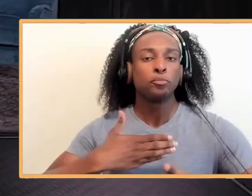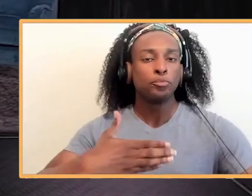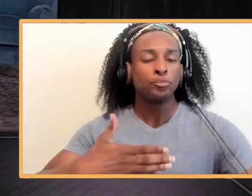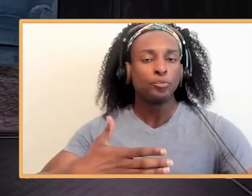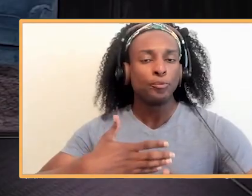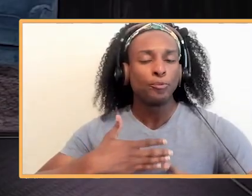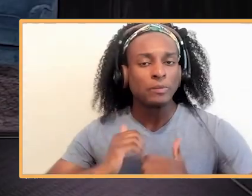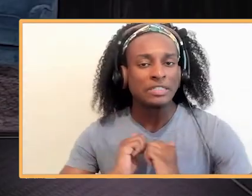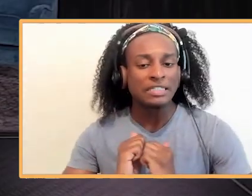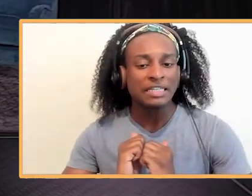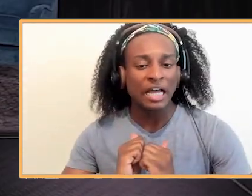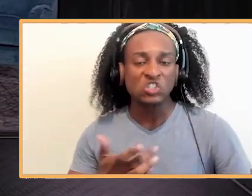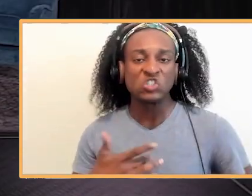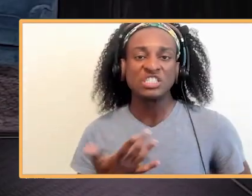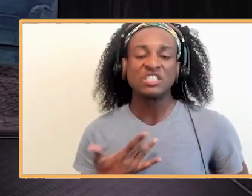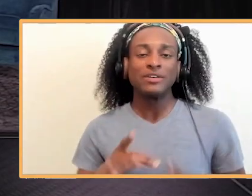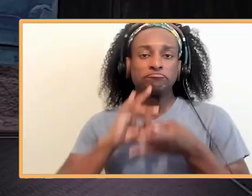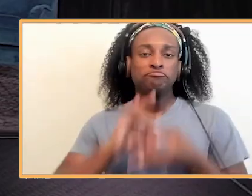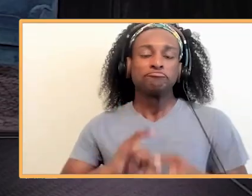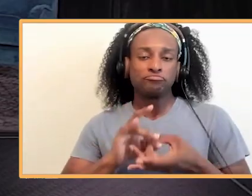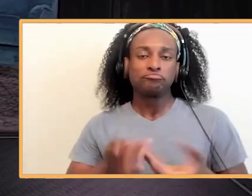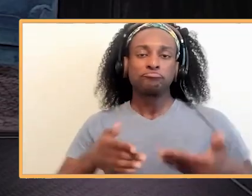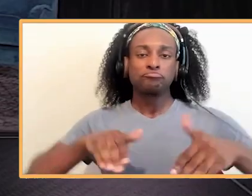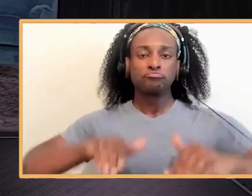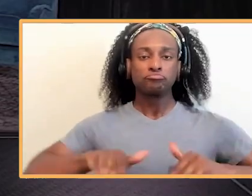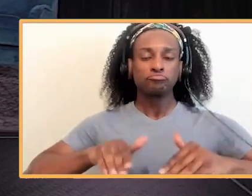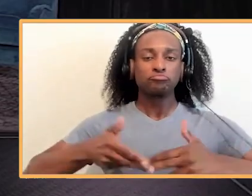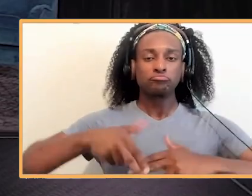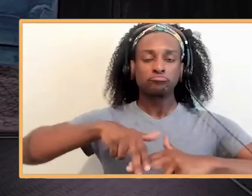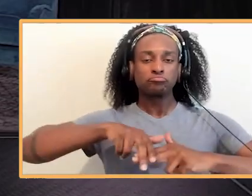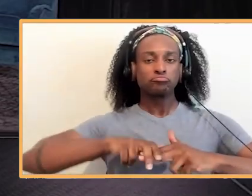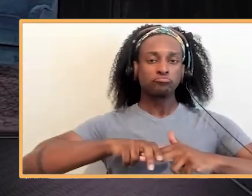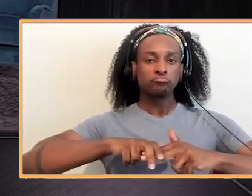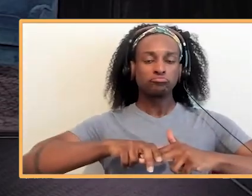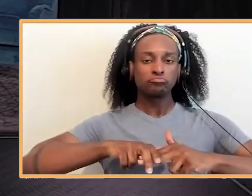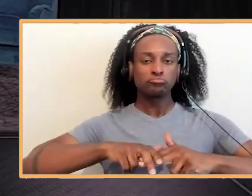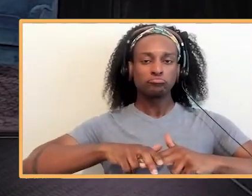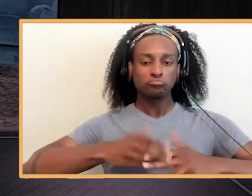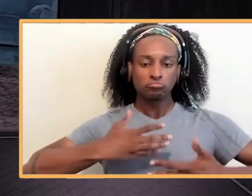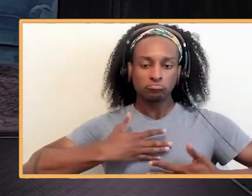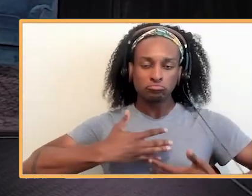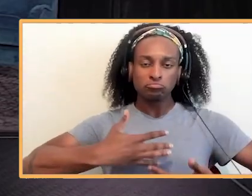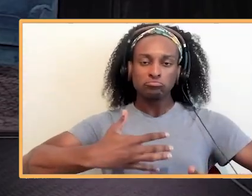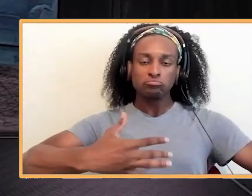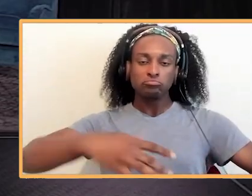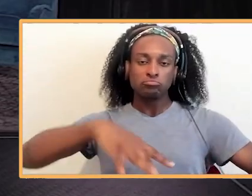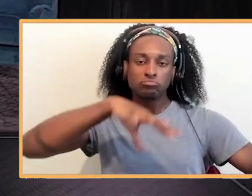Find your back on the chair. And let's take a deep inhale in.